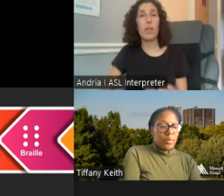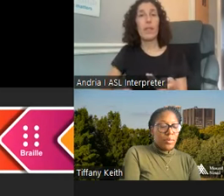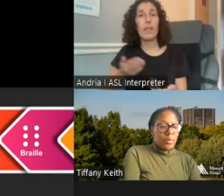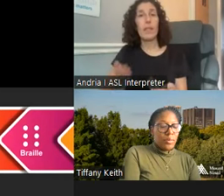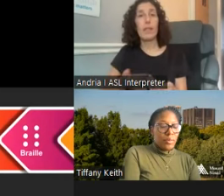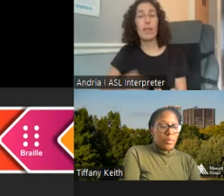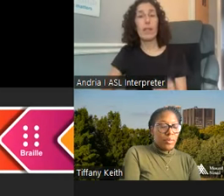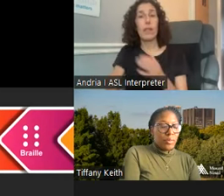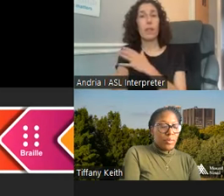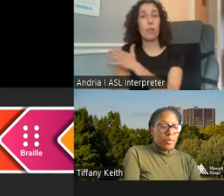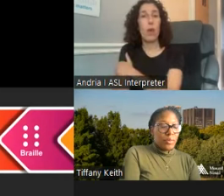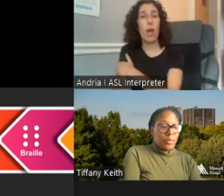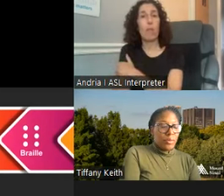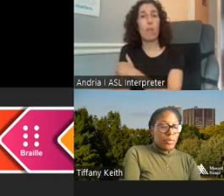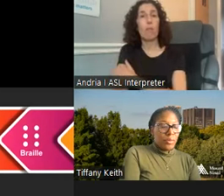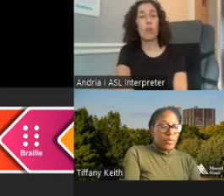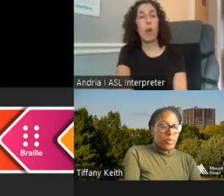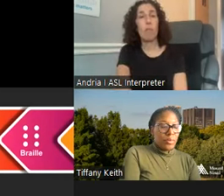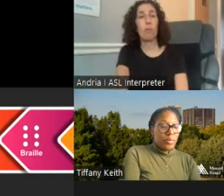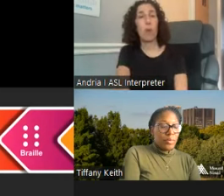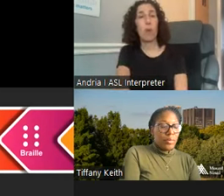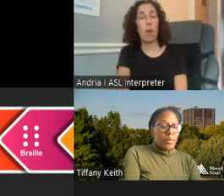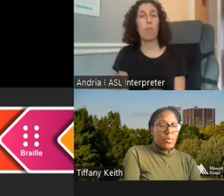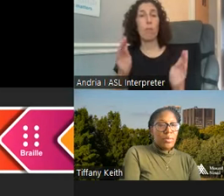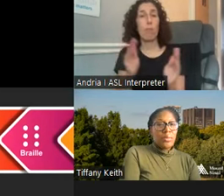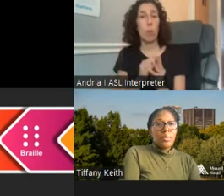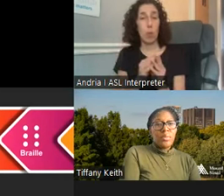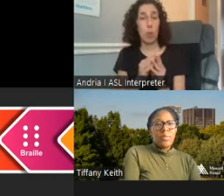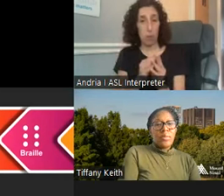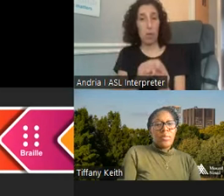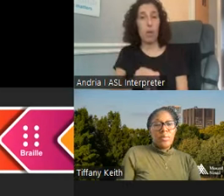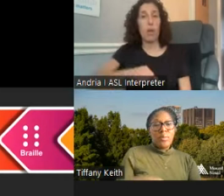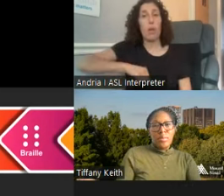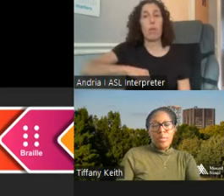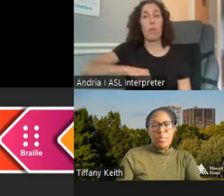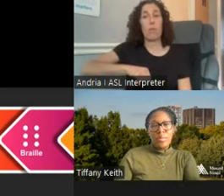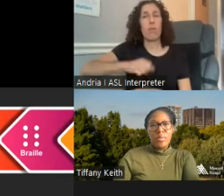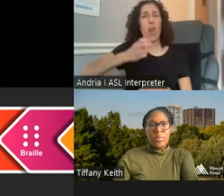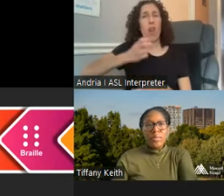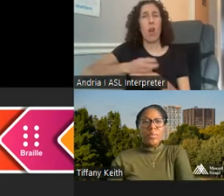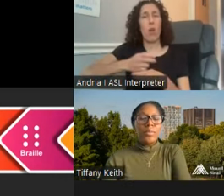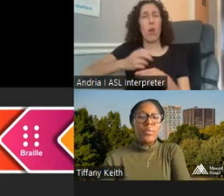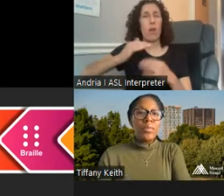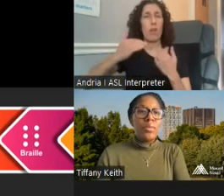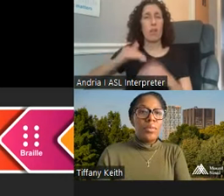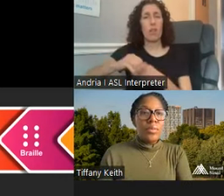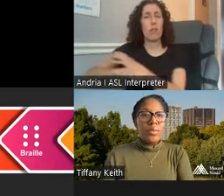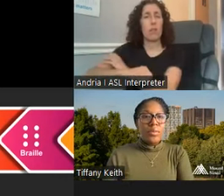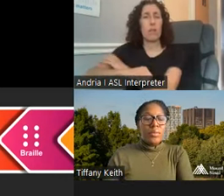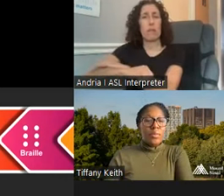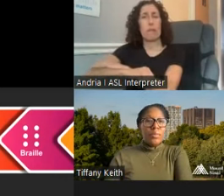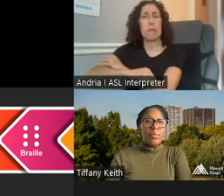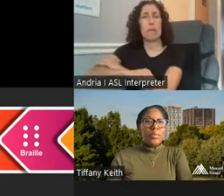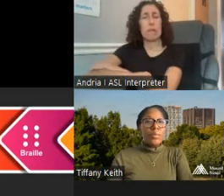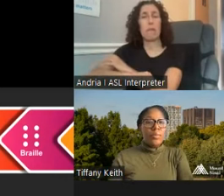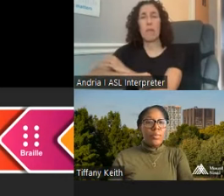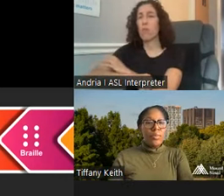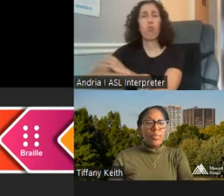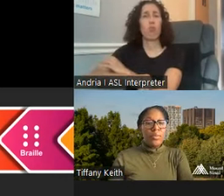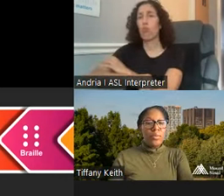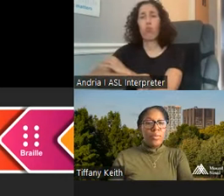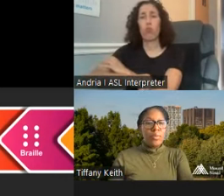at your elbow, and there's less surface area there. So it's easier to grab when your arm is straight. And secondly, if your arm is out